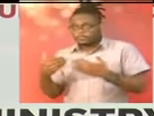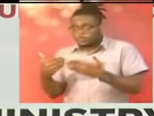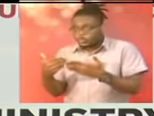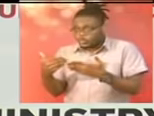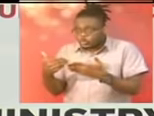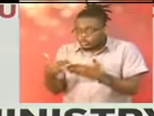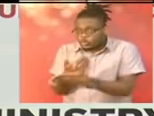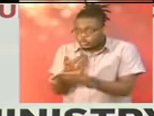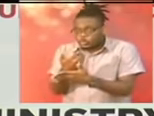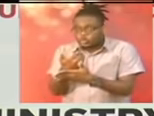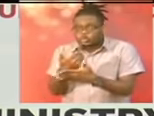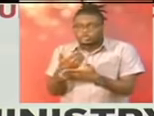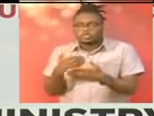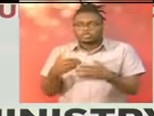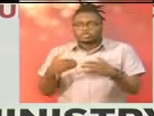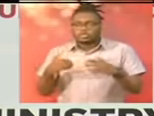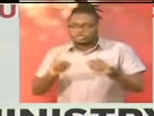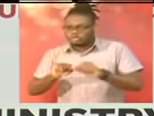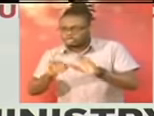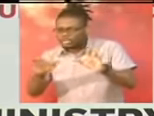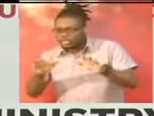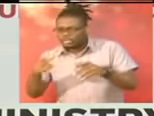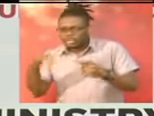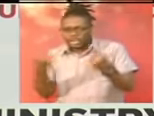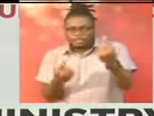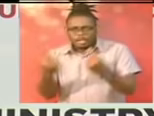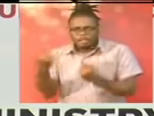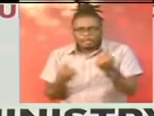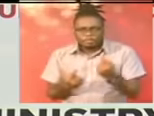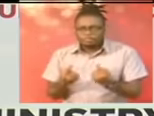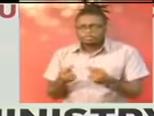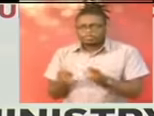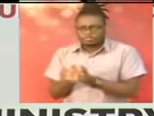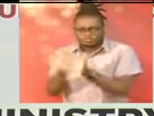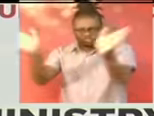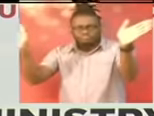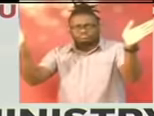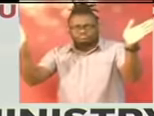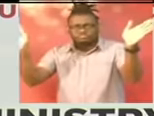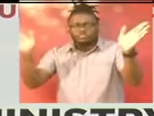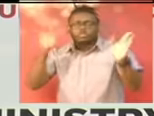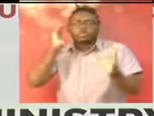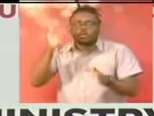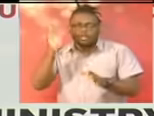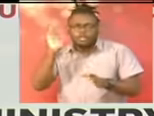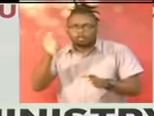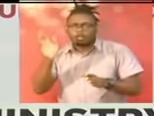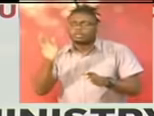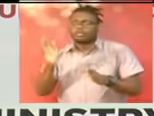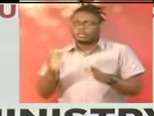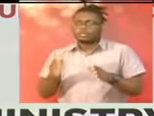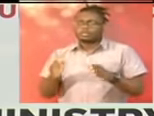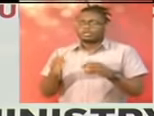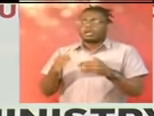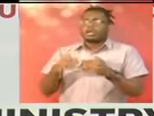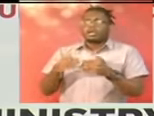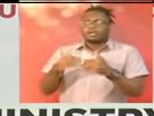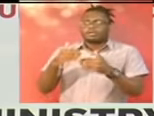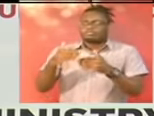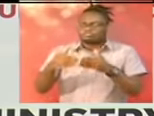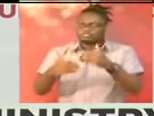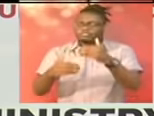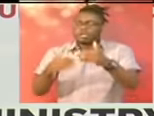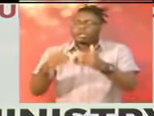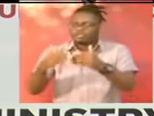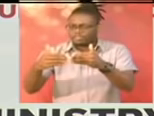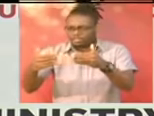some proportion of the circulating virus. So in as much as we've had that introduction and we know